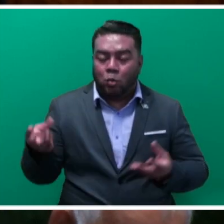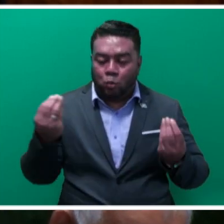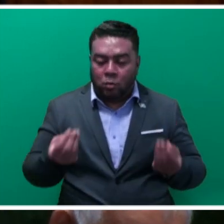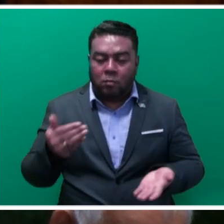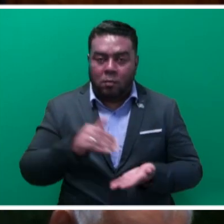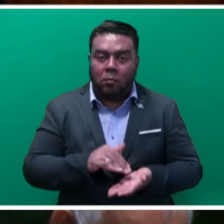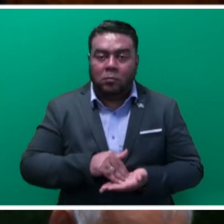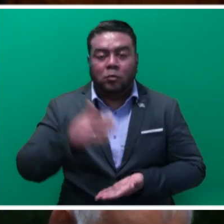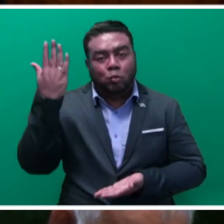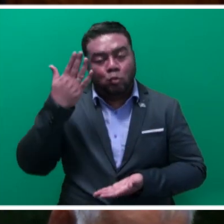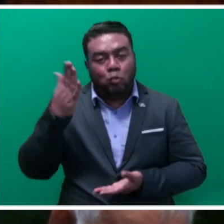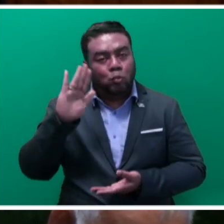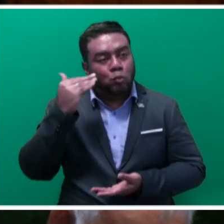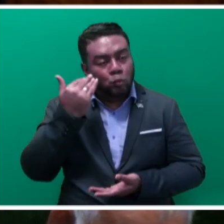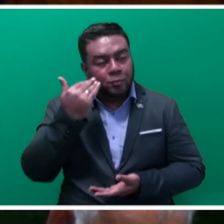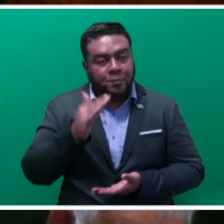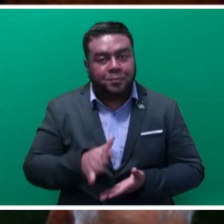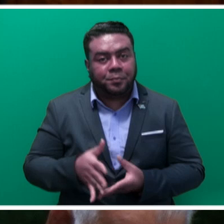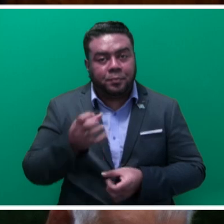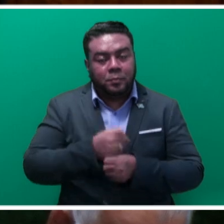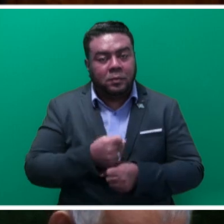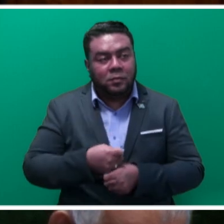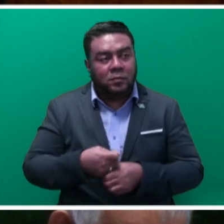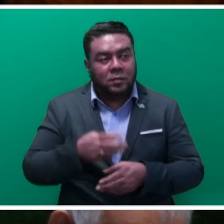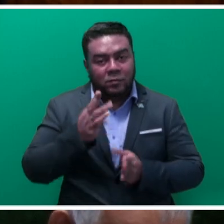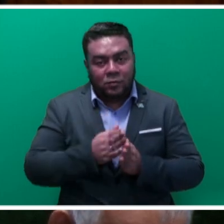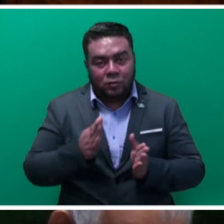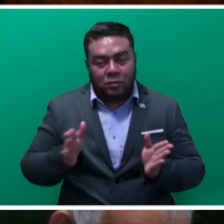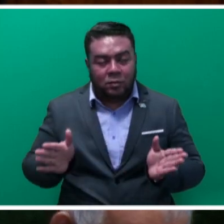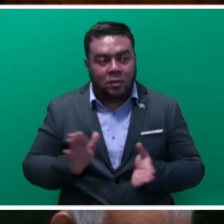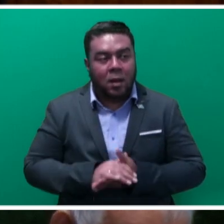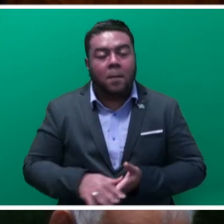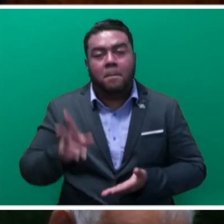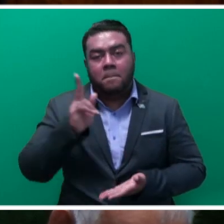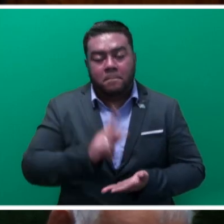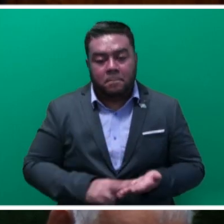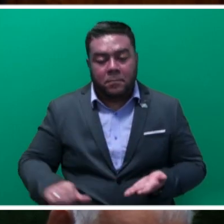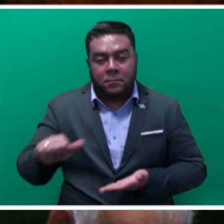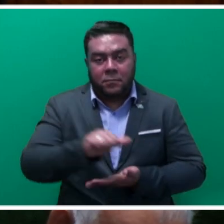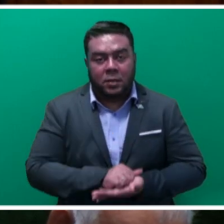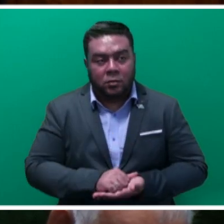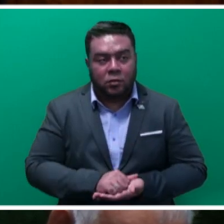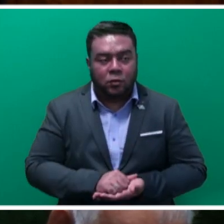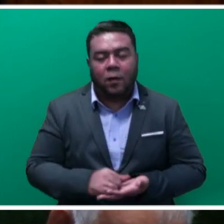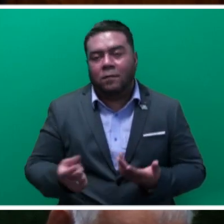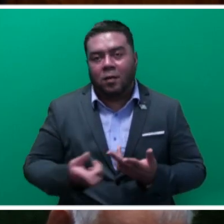rooms, upgrading of infrastructure, and the purchase of solar machines.